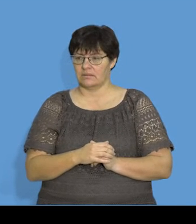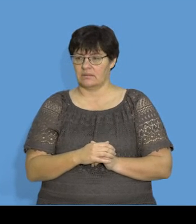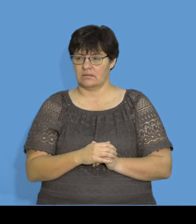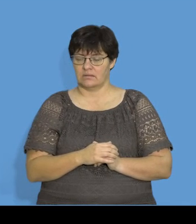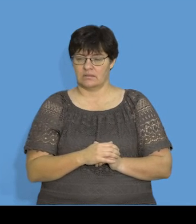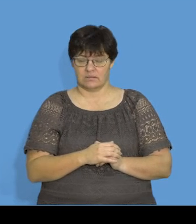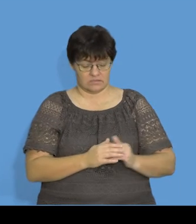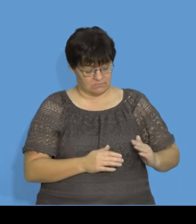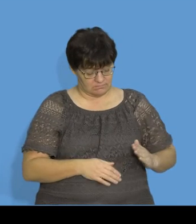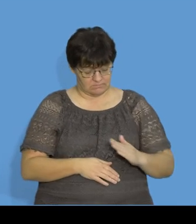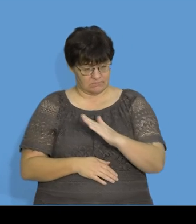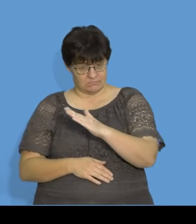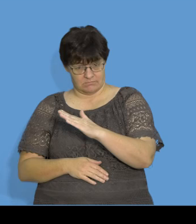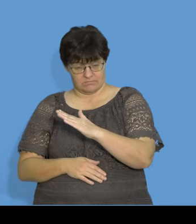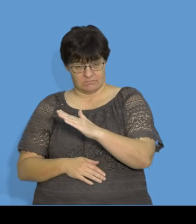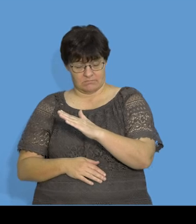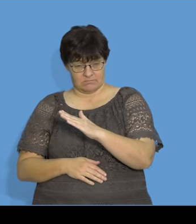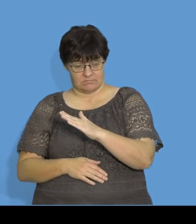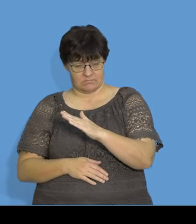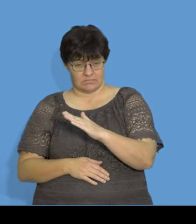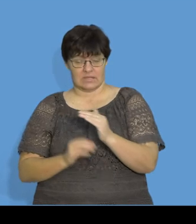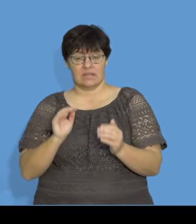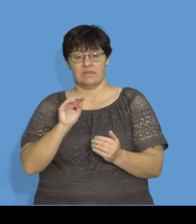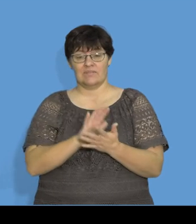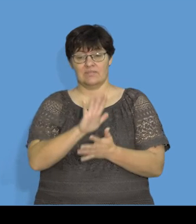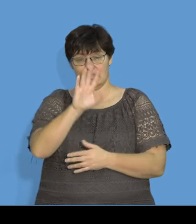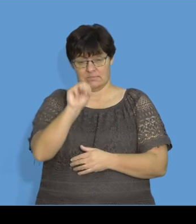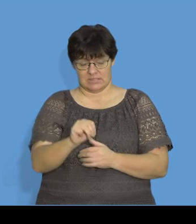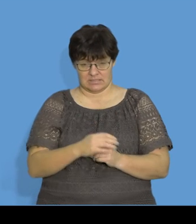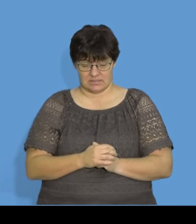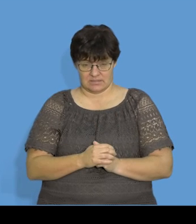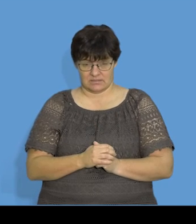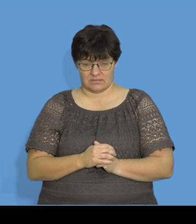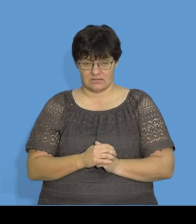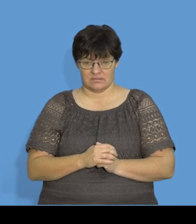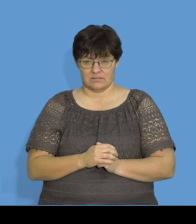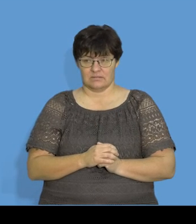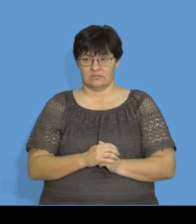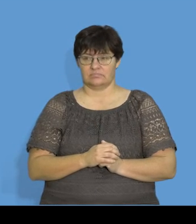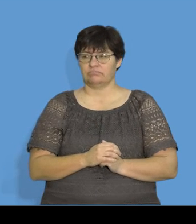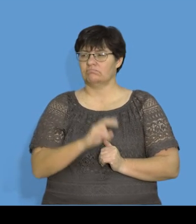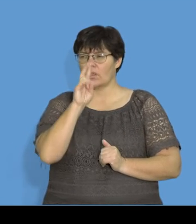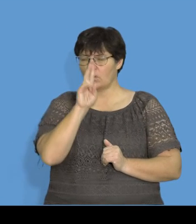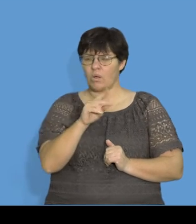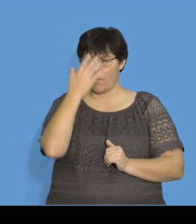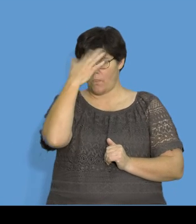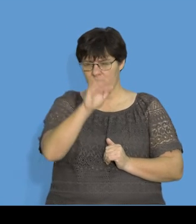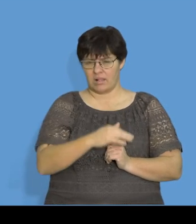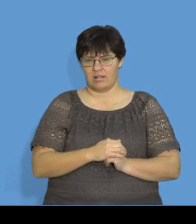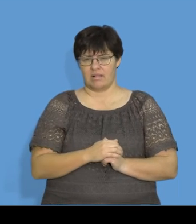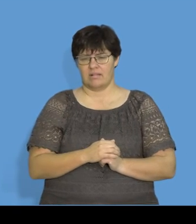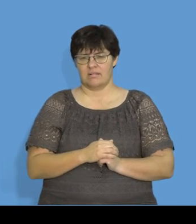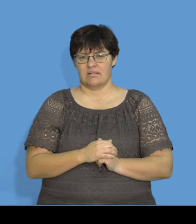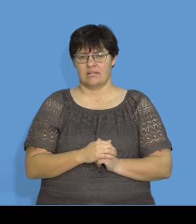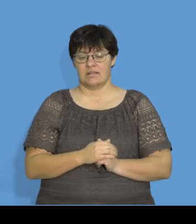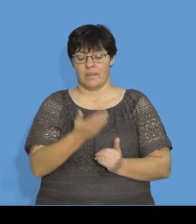it's 15 meters at an angle. So when we look at this, we know